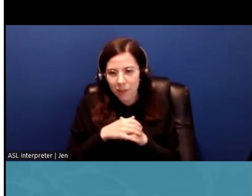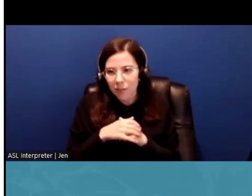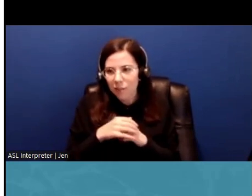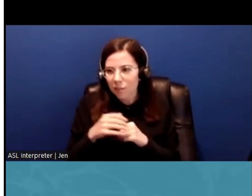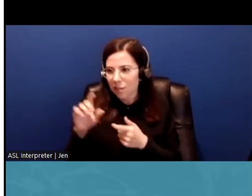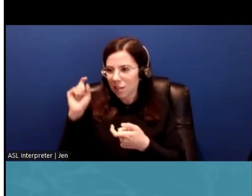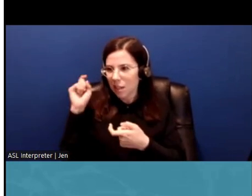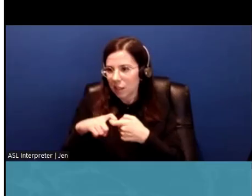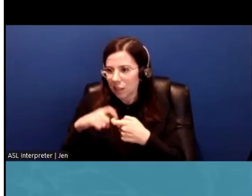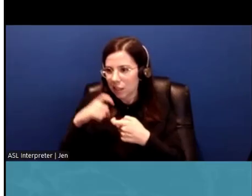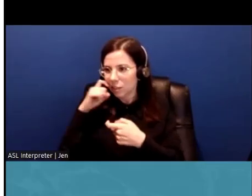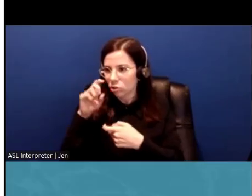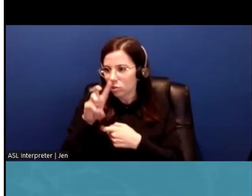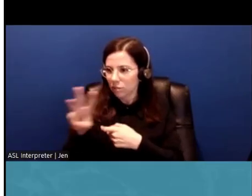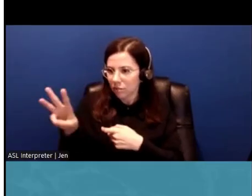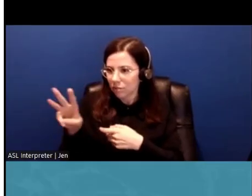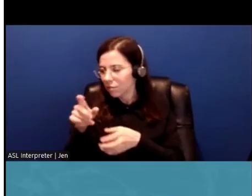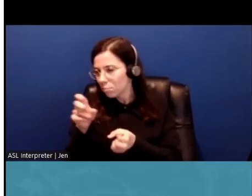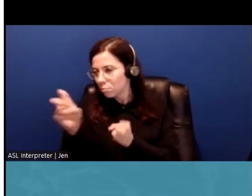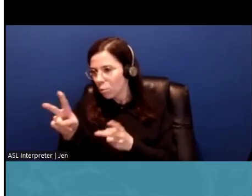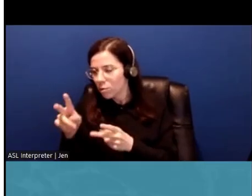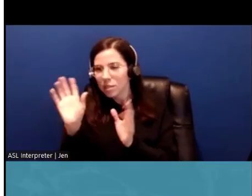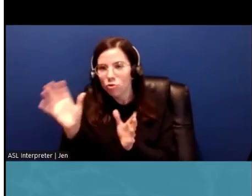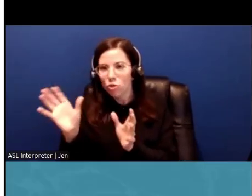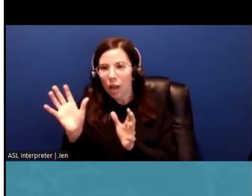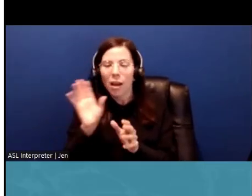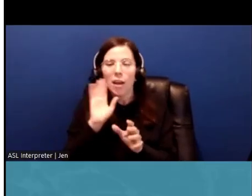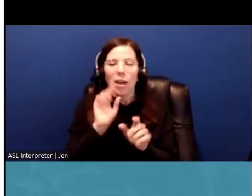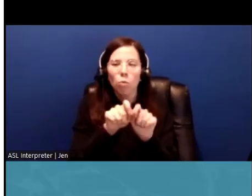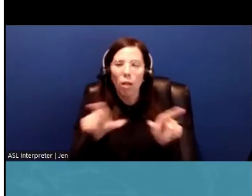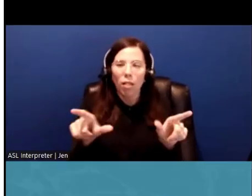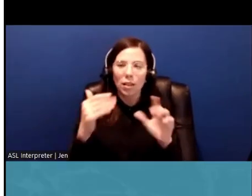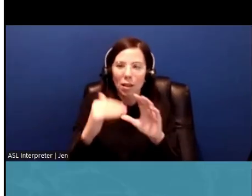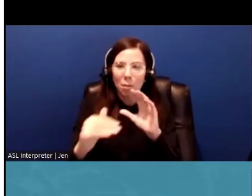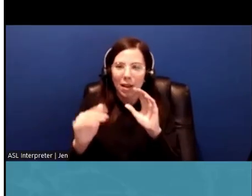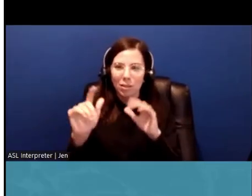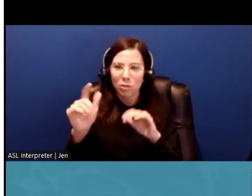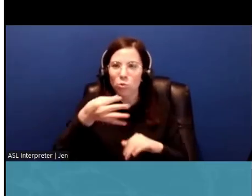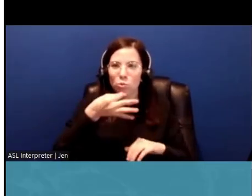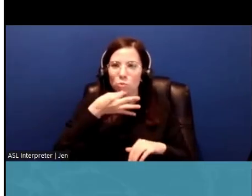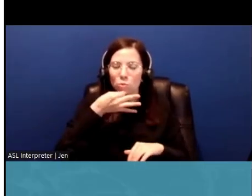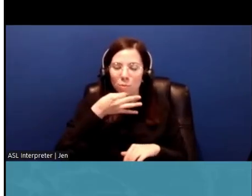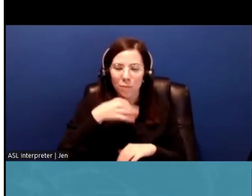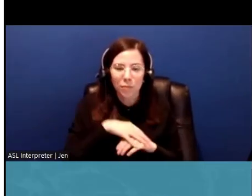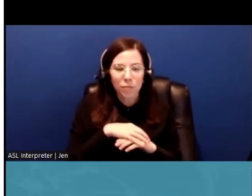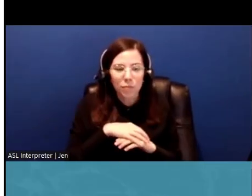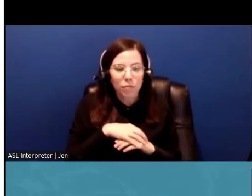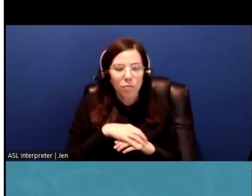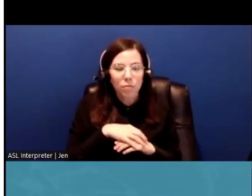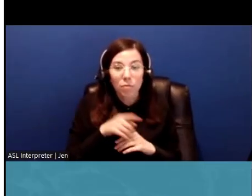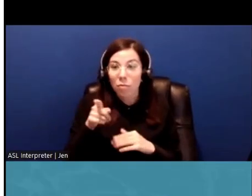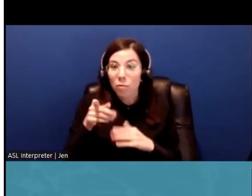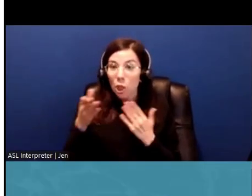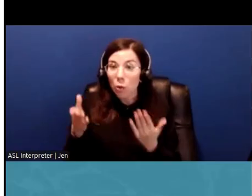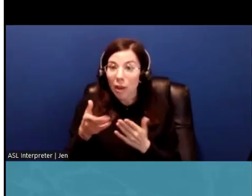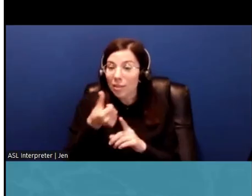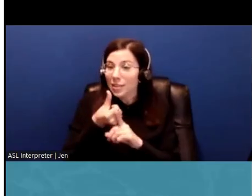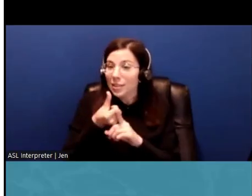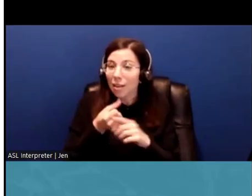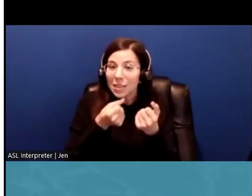I put in the chat, and that we'll send out again later. And for those of you who are here, not as attorneys, but